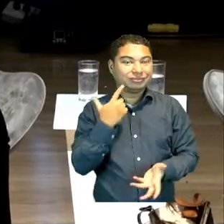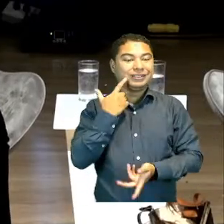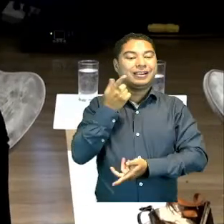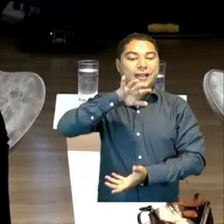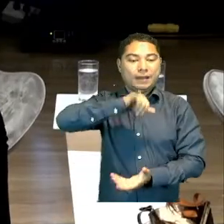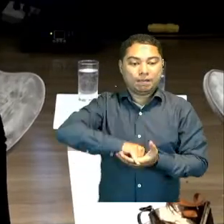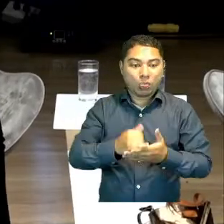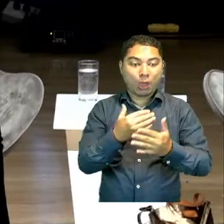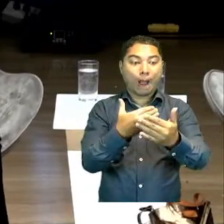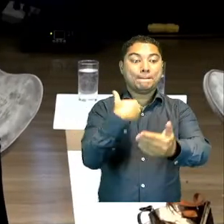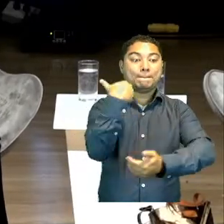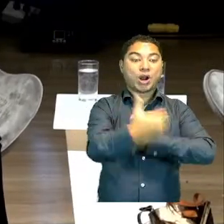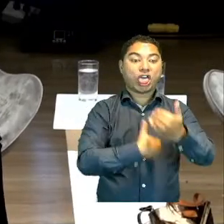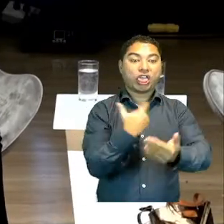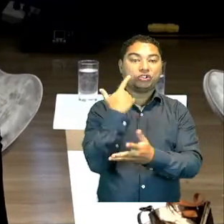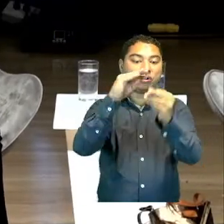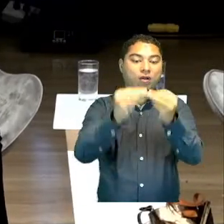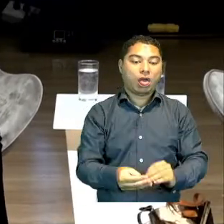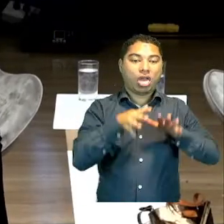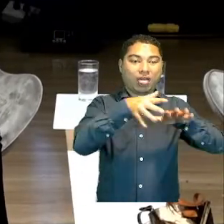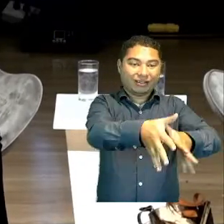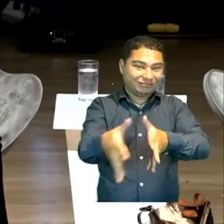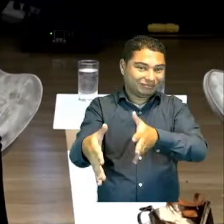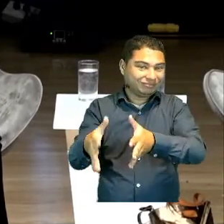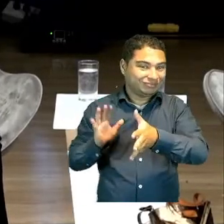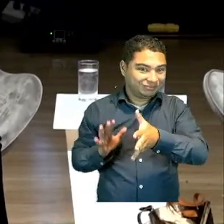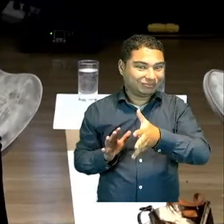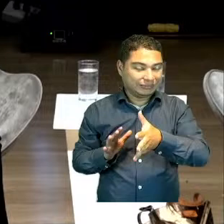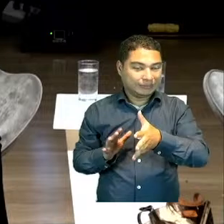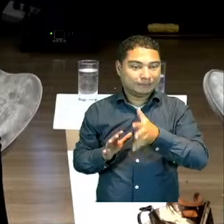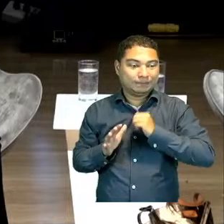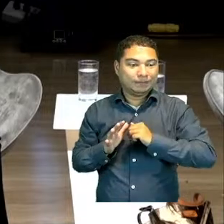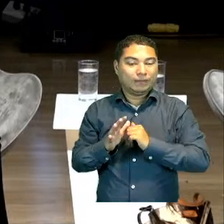other types of performance and healing processes,